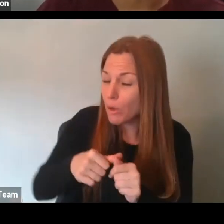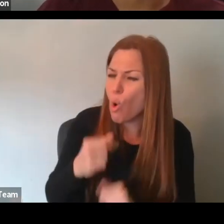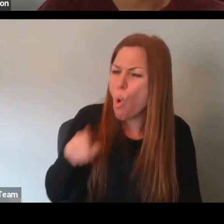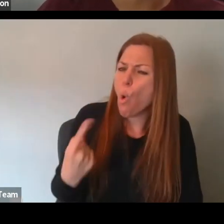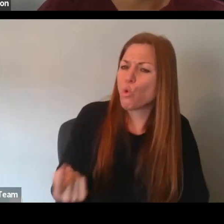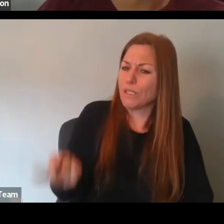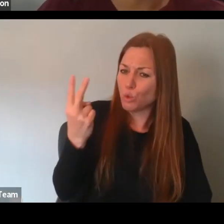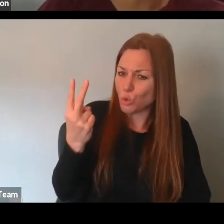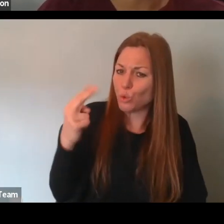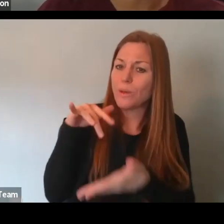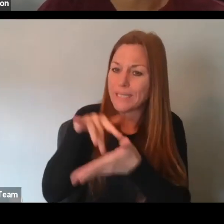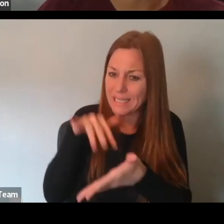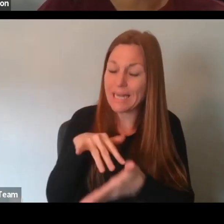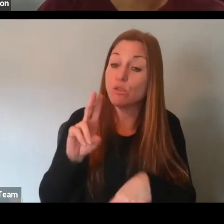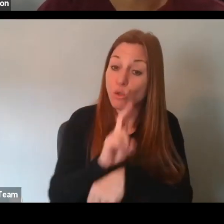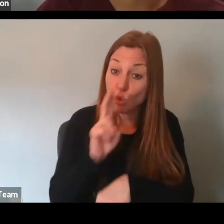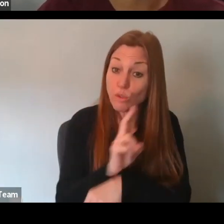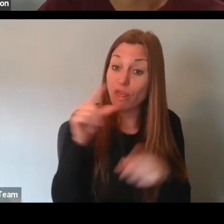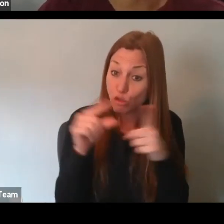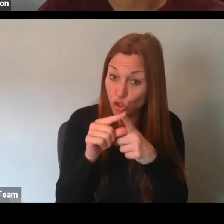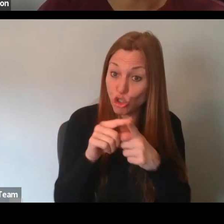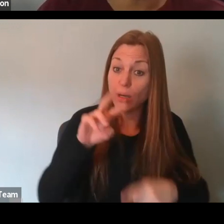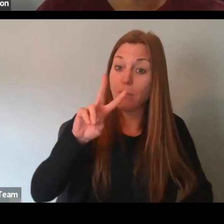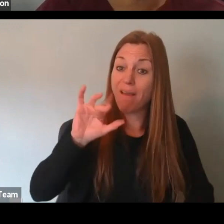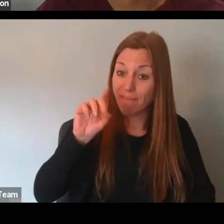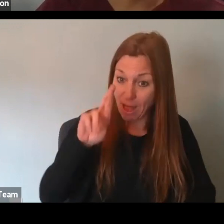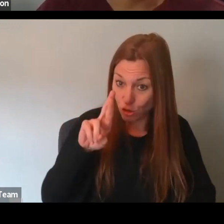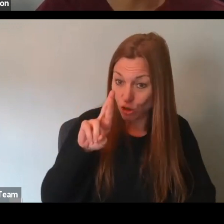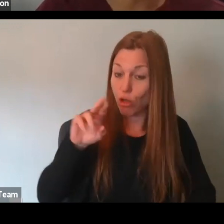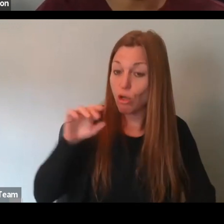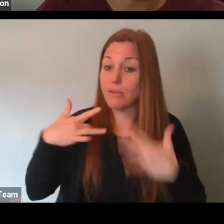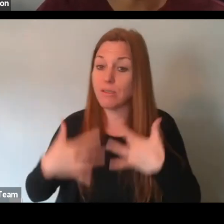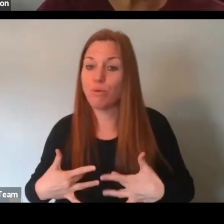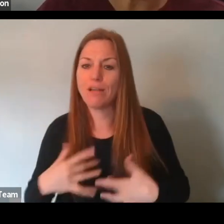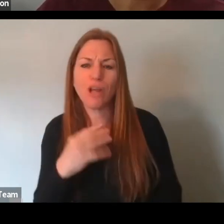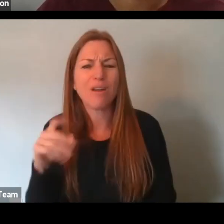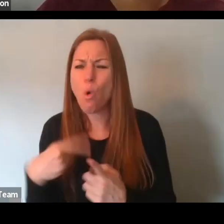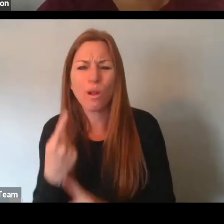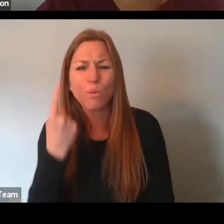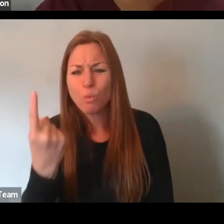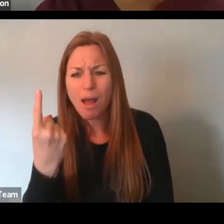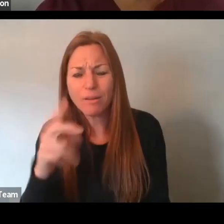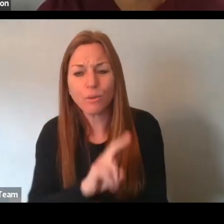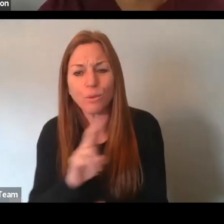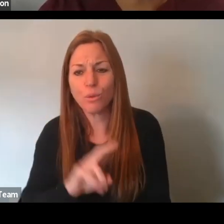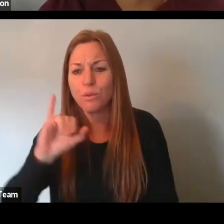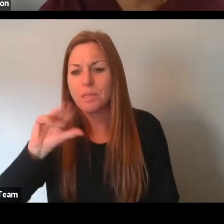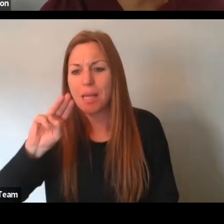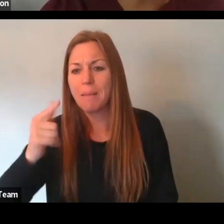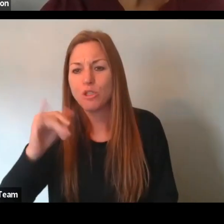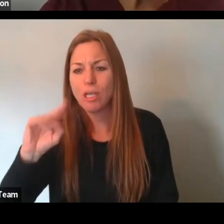used imaging. So it's hard to really know about the prevalence of a condition if you don't actually define it